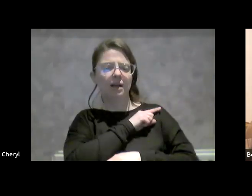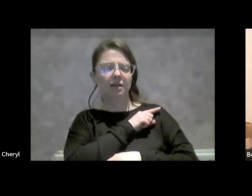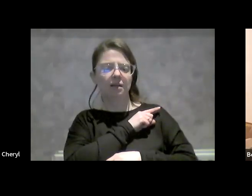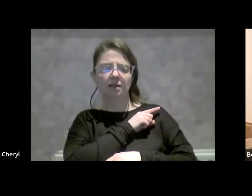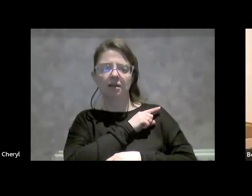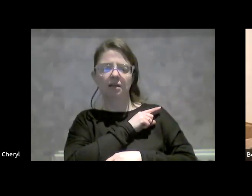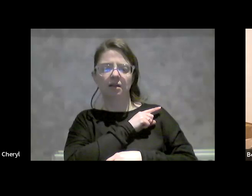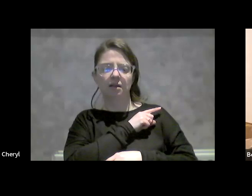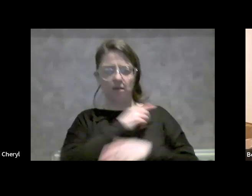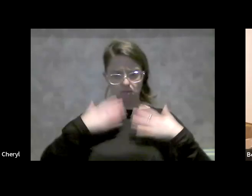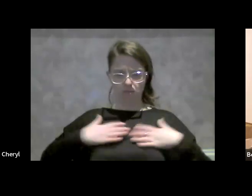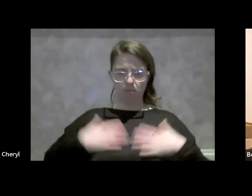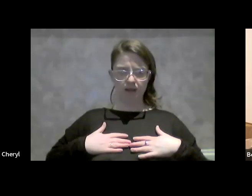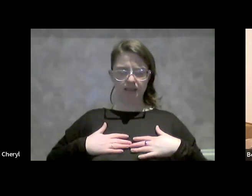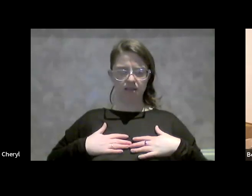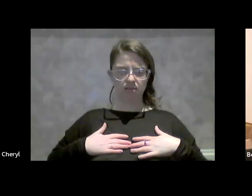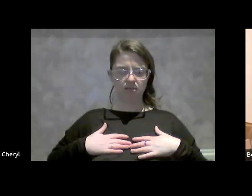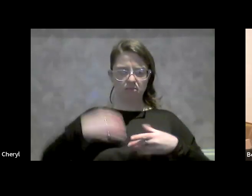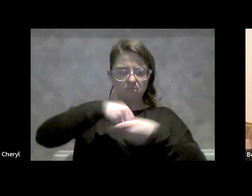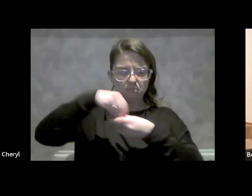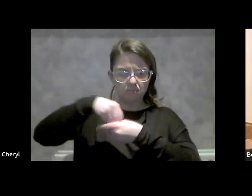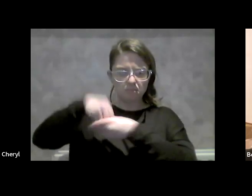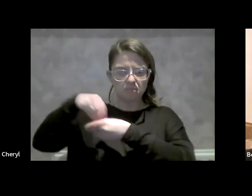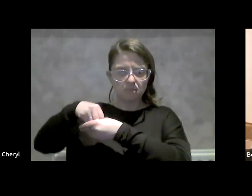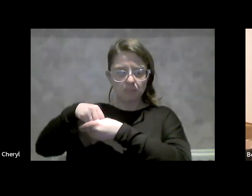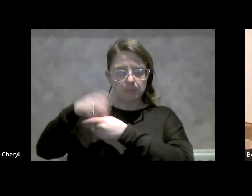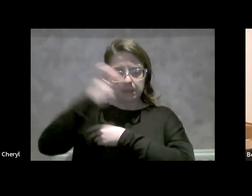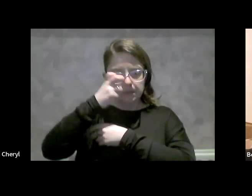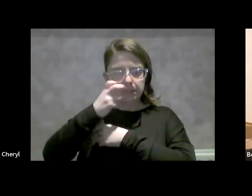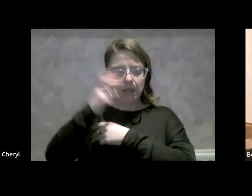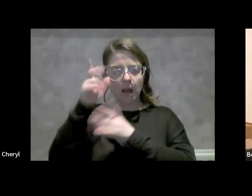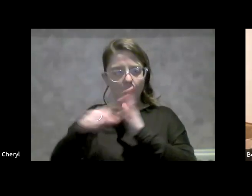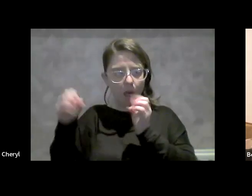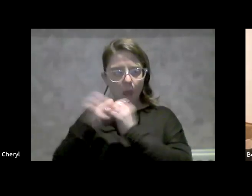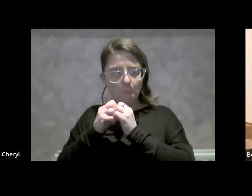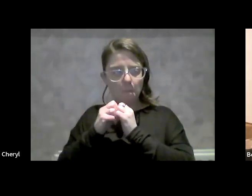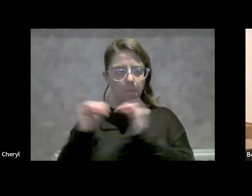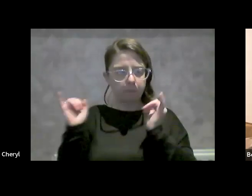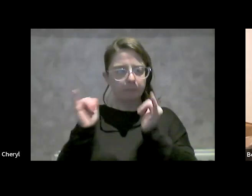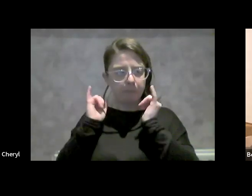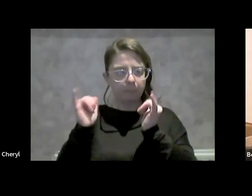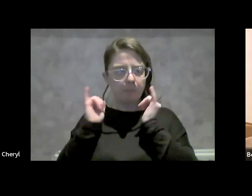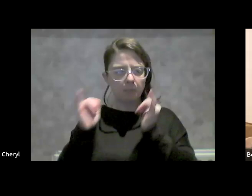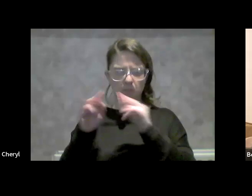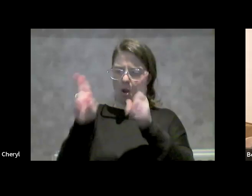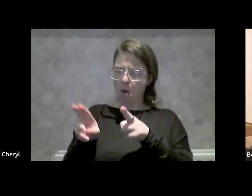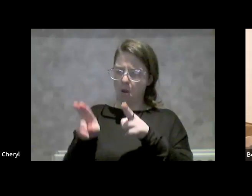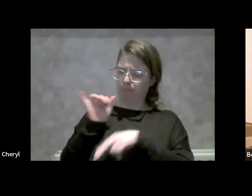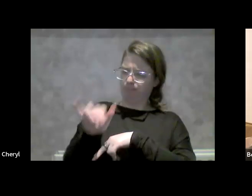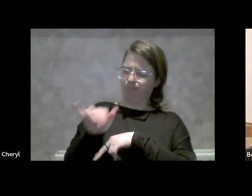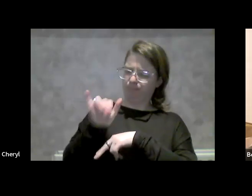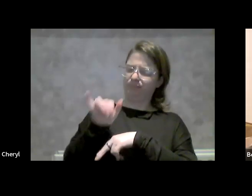Where our bodies are buried in the sound of anthems in the bunkers we're supposed to call our home. And